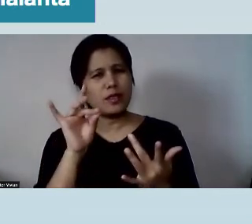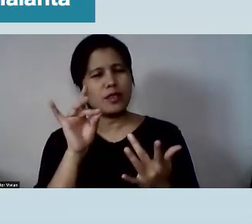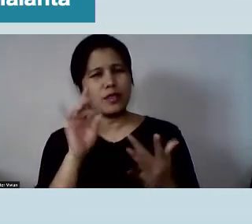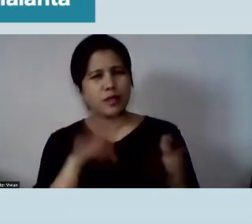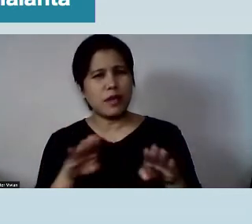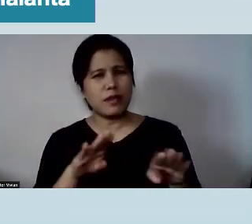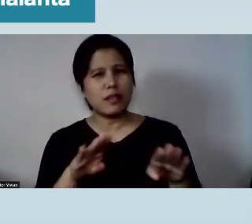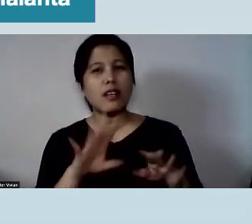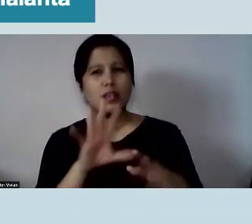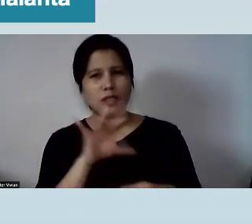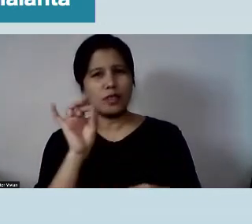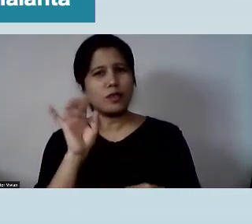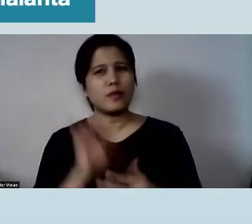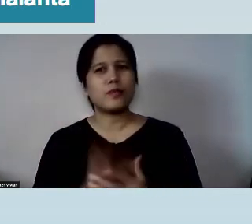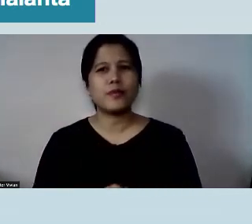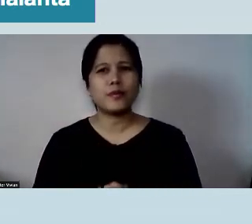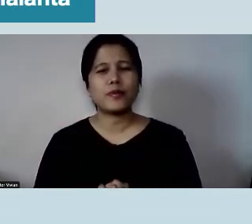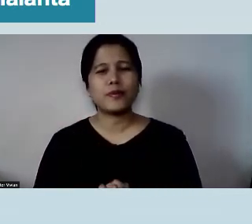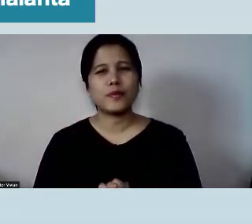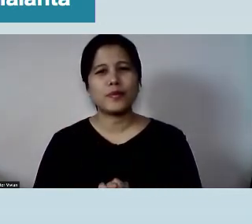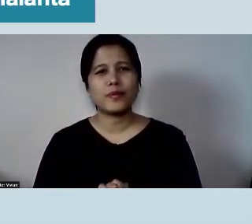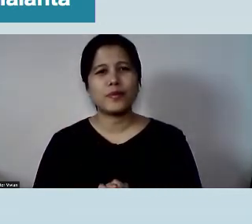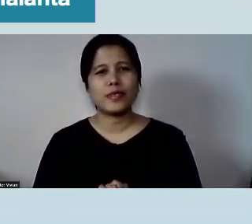therefore they will choose their own consequence.